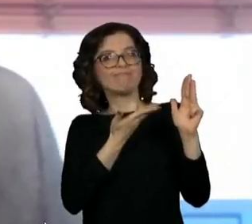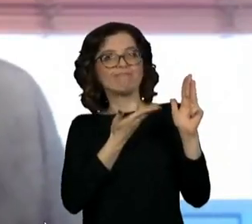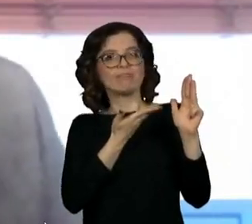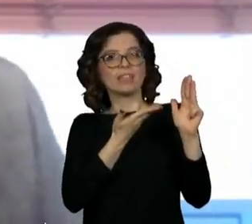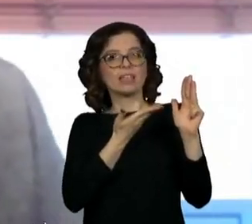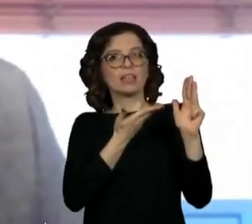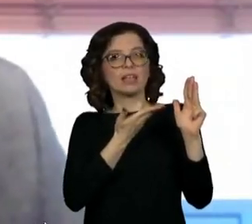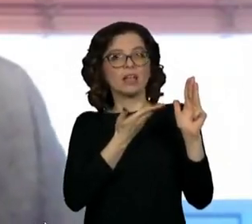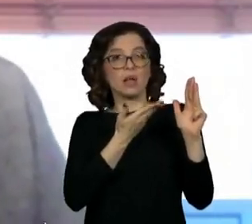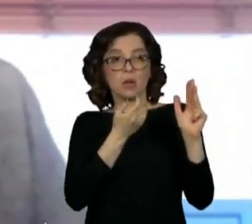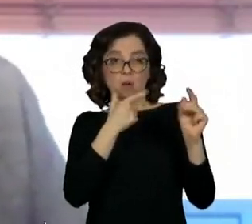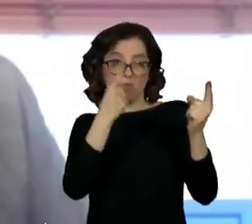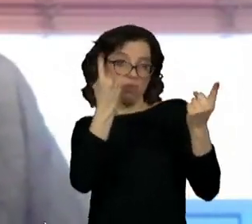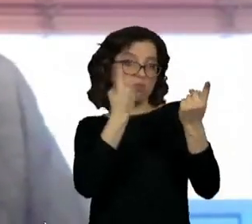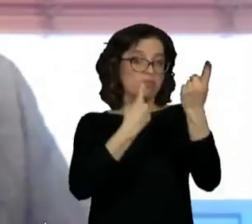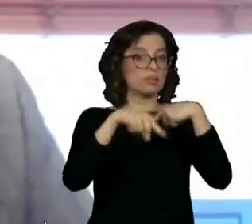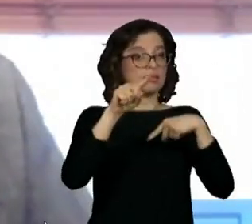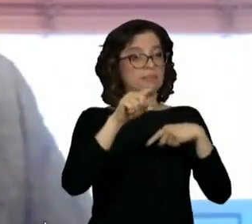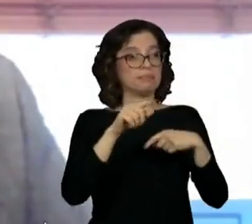might not be terribly successful.